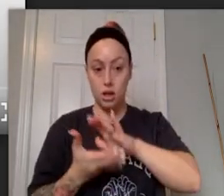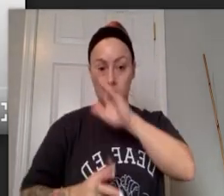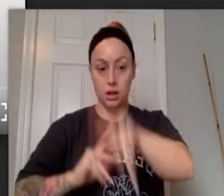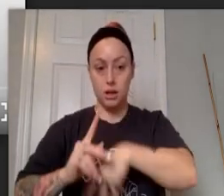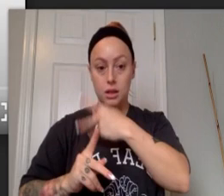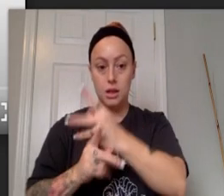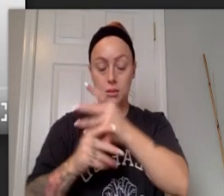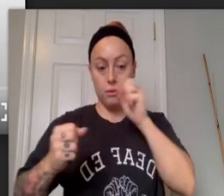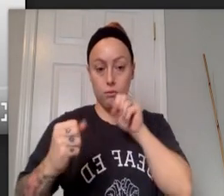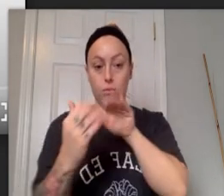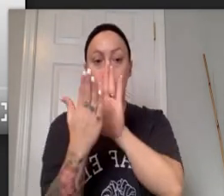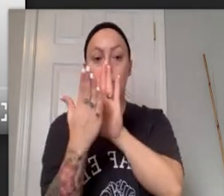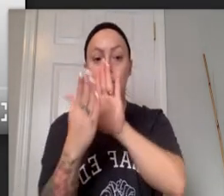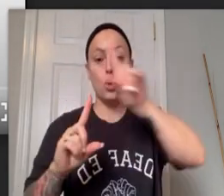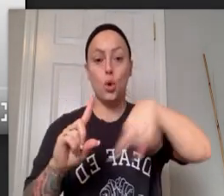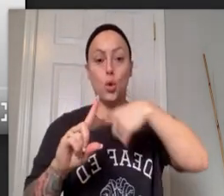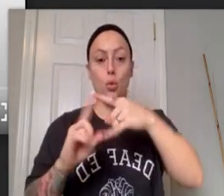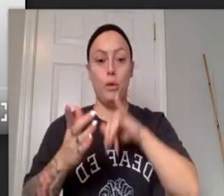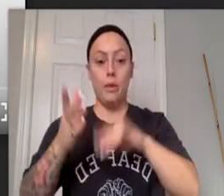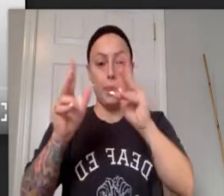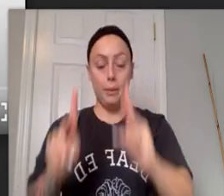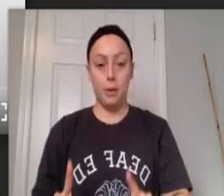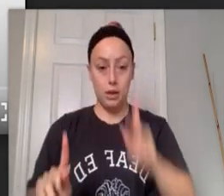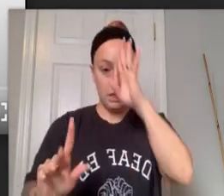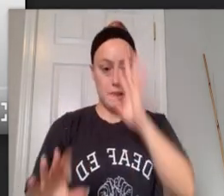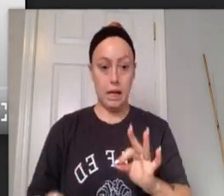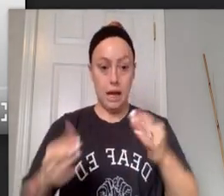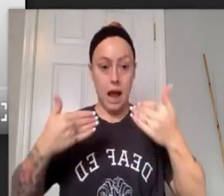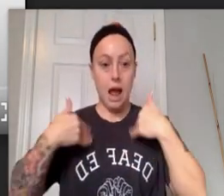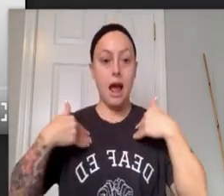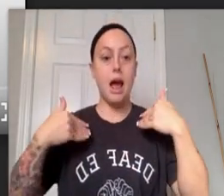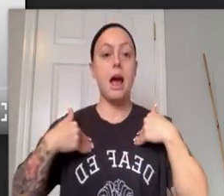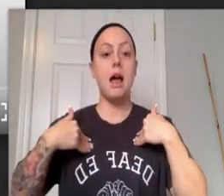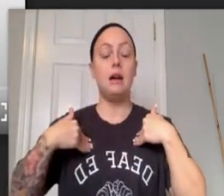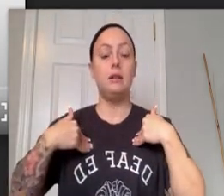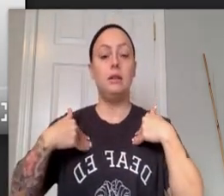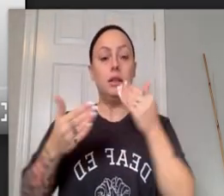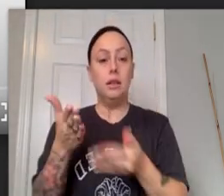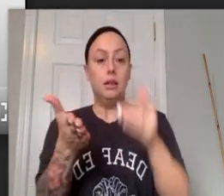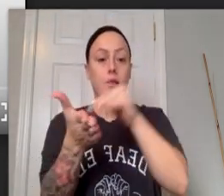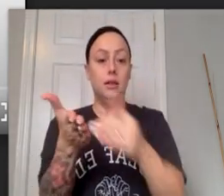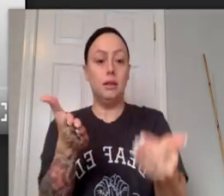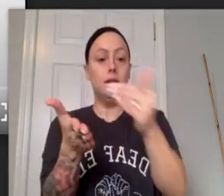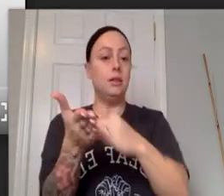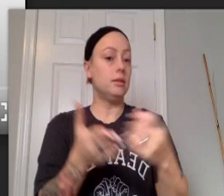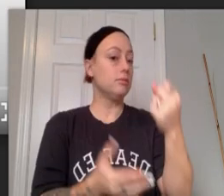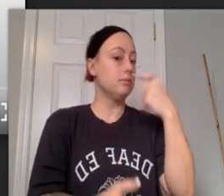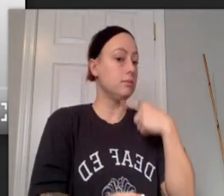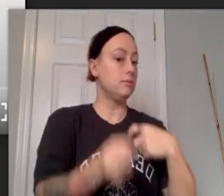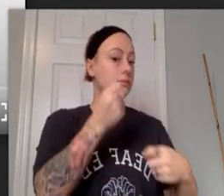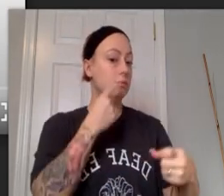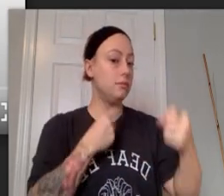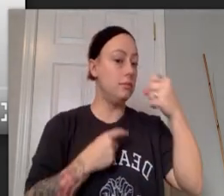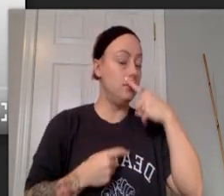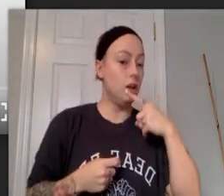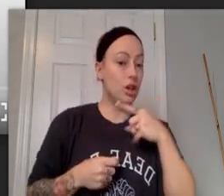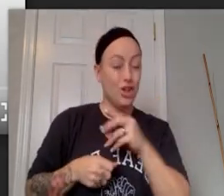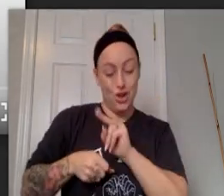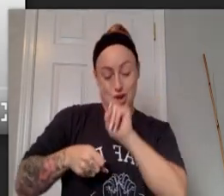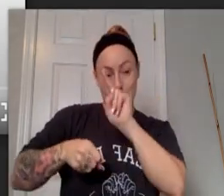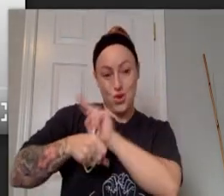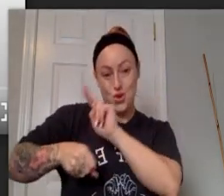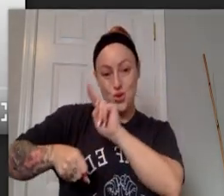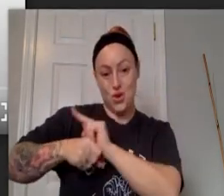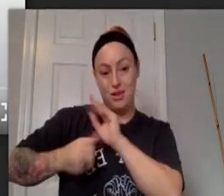to, when that person decides to have a reoccurrence of use, to utilize a very